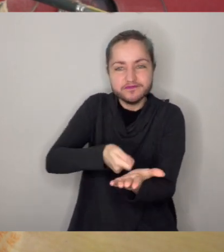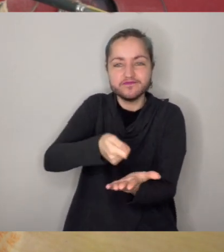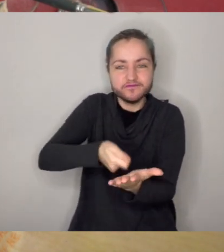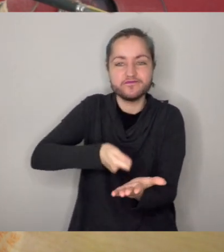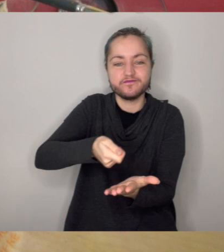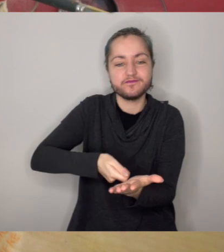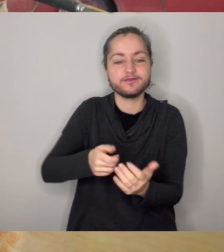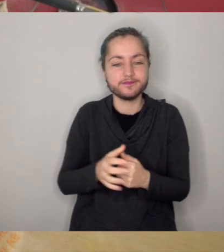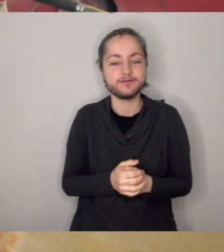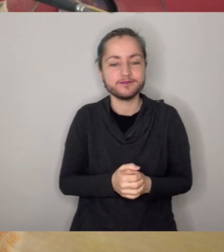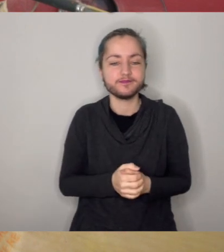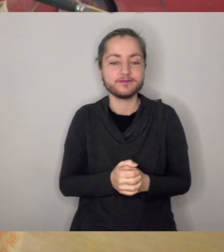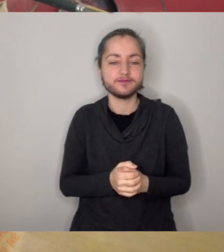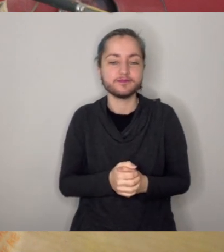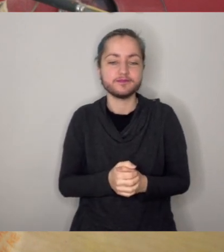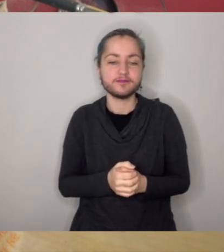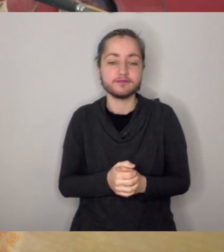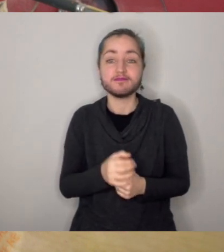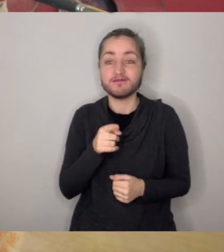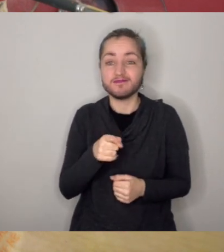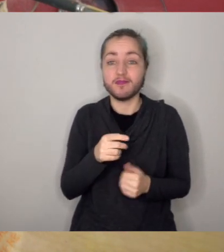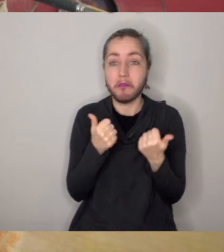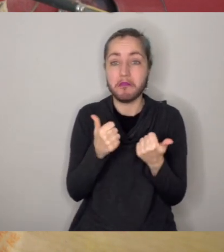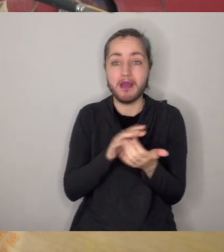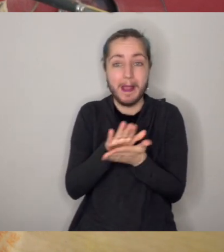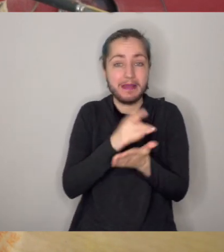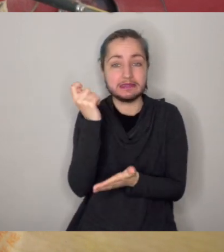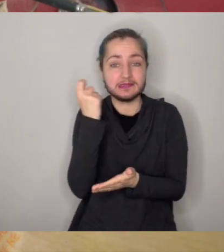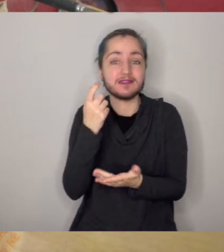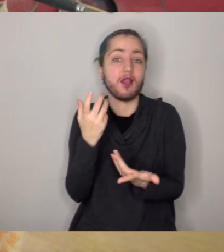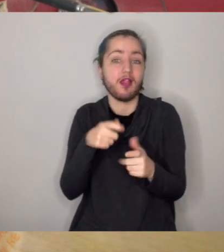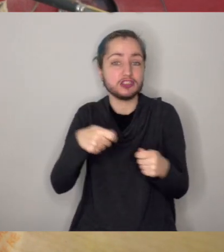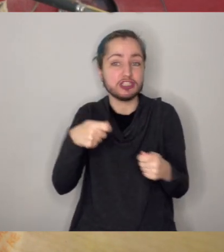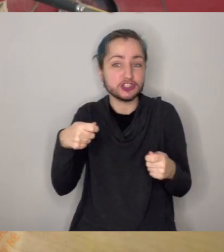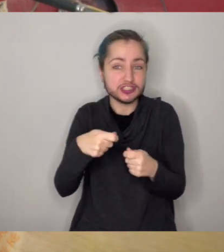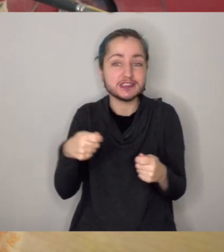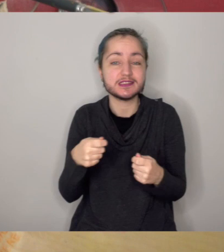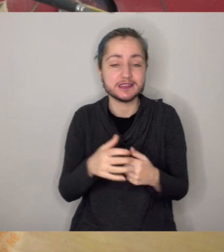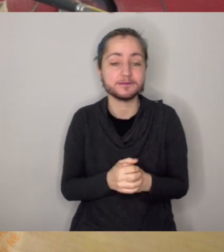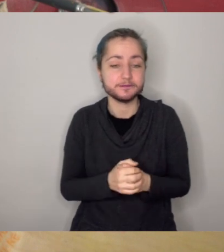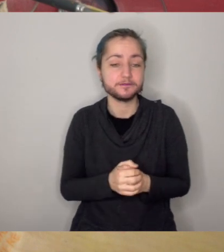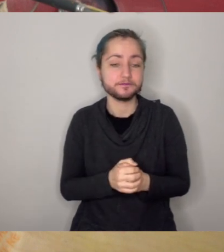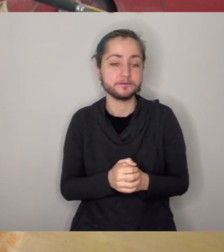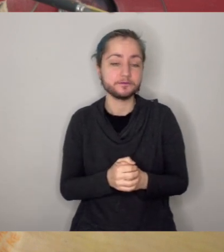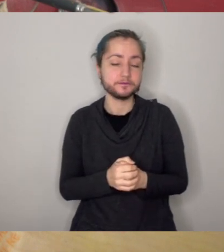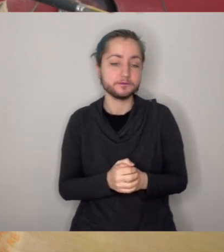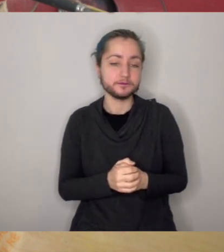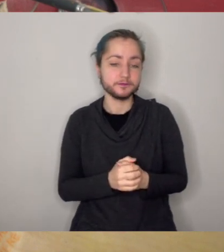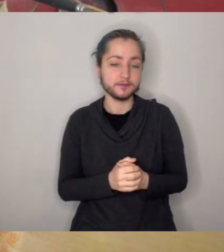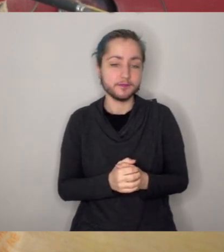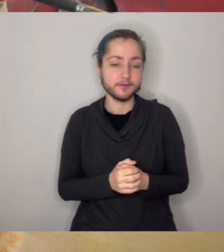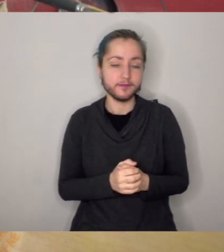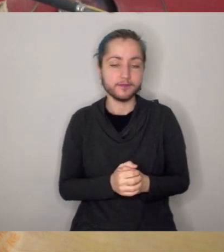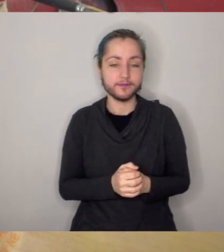Like it's sticking a little bit, and that is because the stretchy thing is doing exactly what it